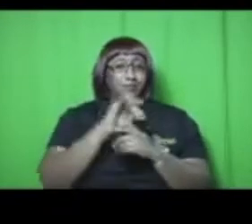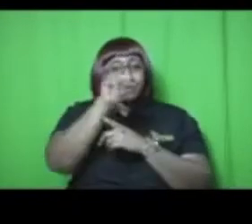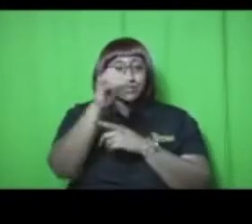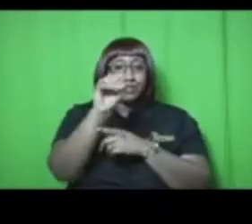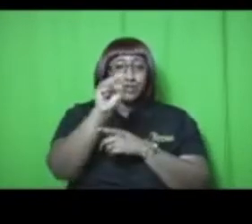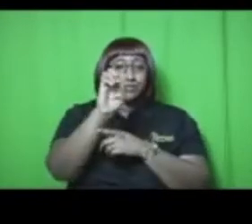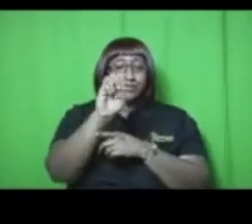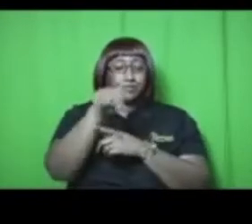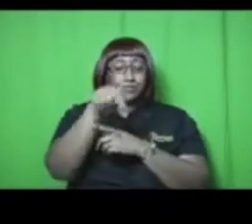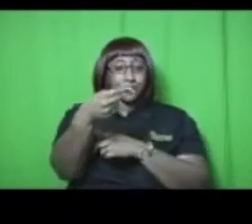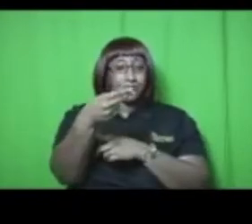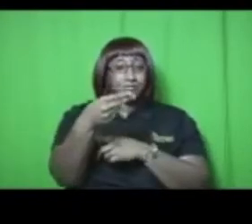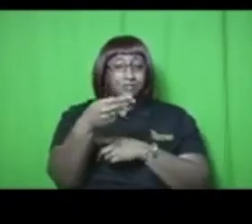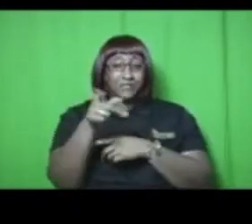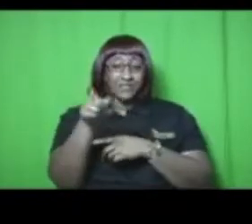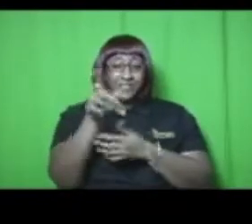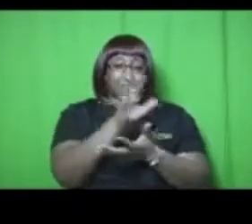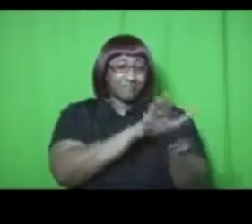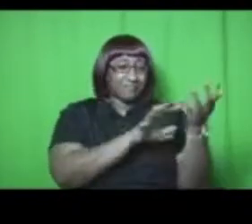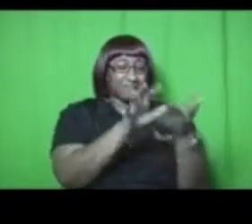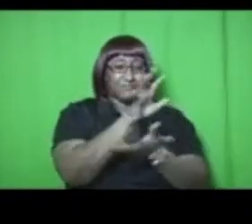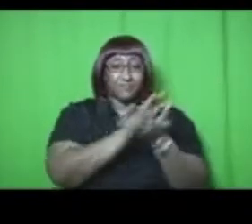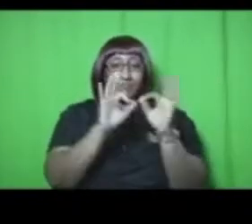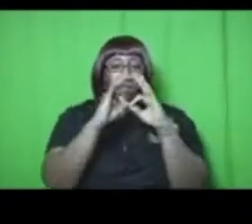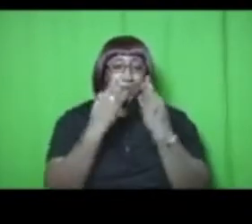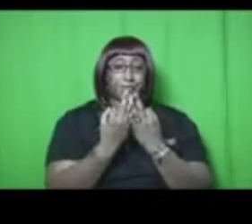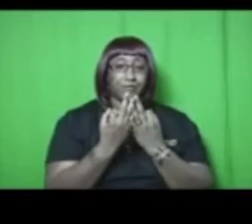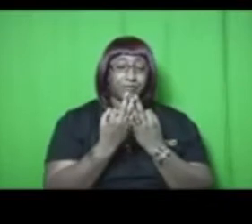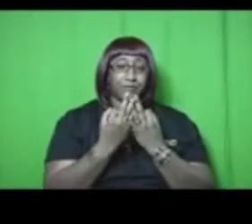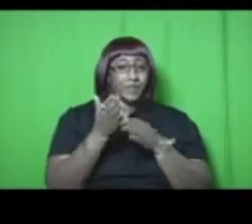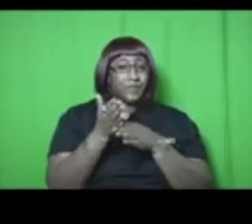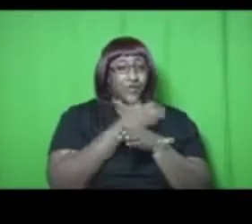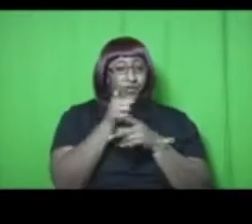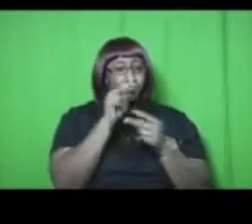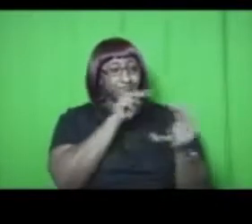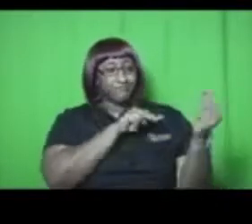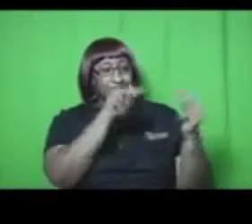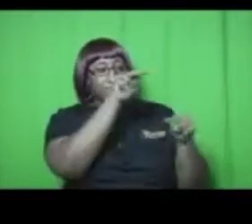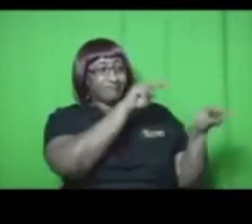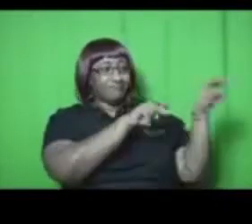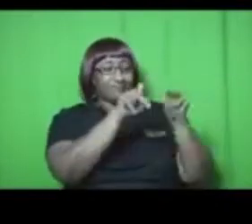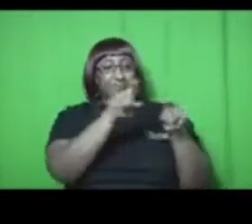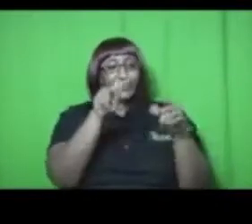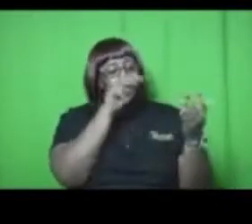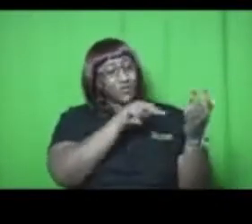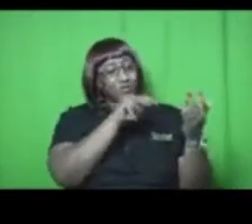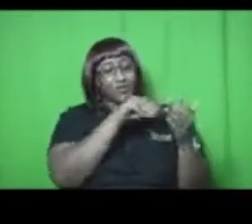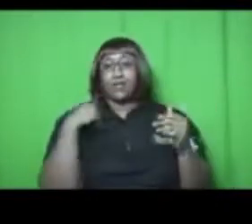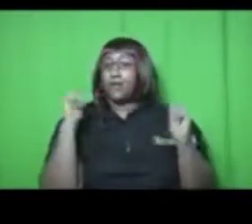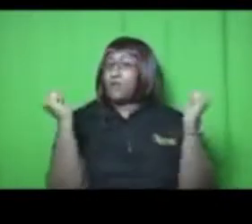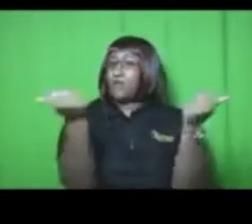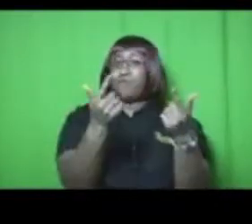Joseph also was confined to a dysfunctional family. And before you look at anybody else's family, just look in the mirror. All of our